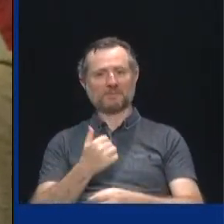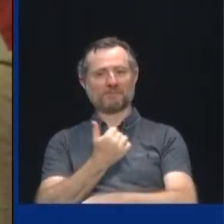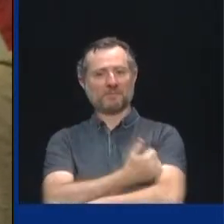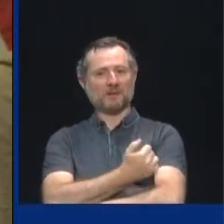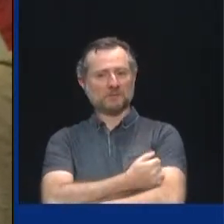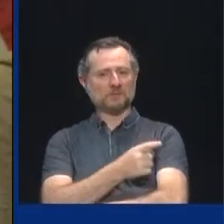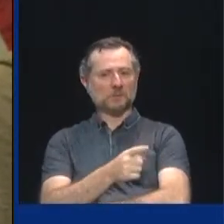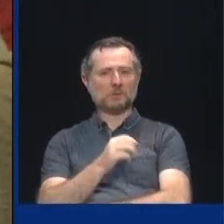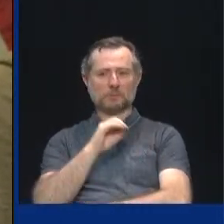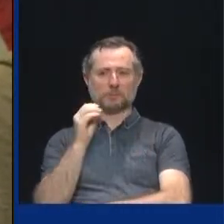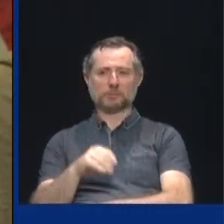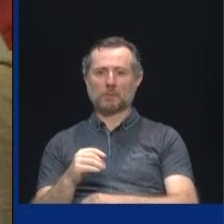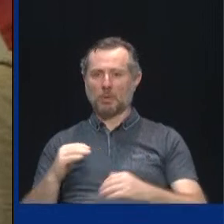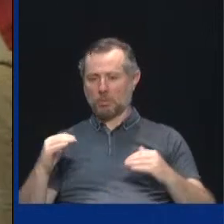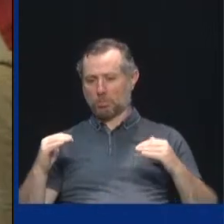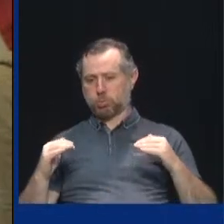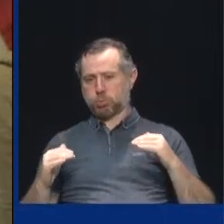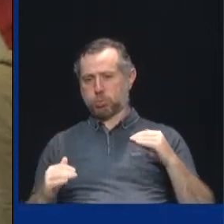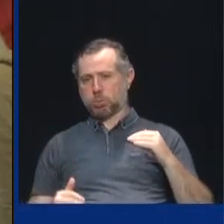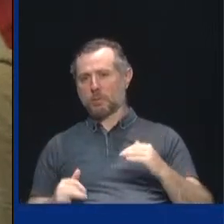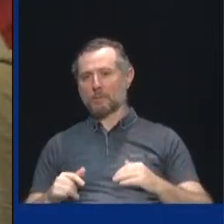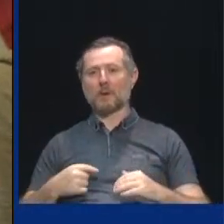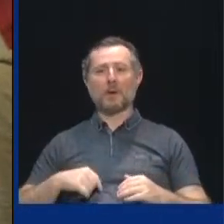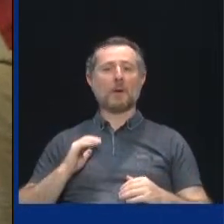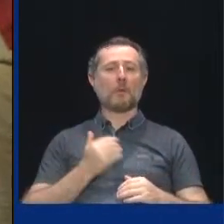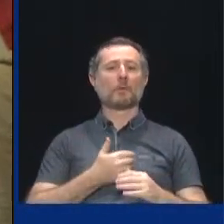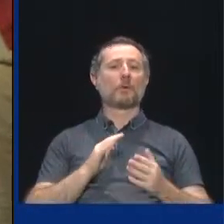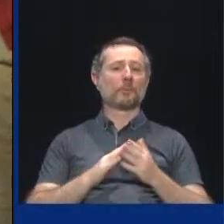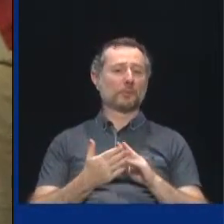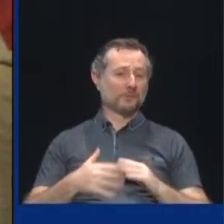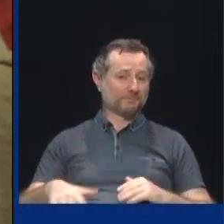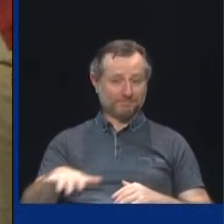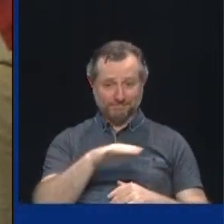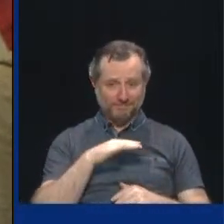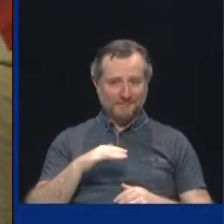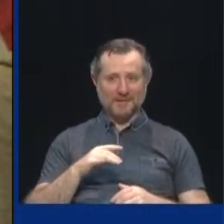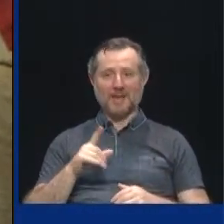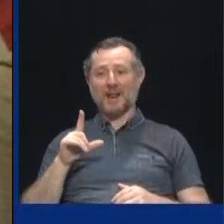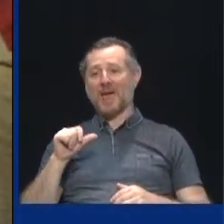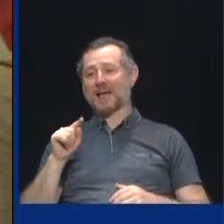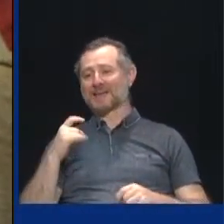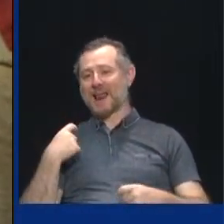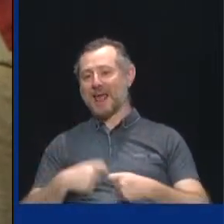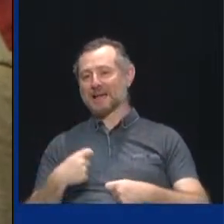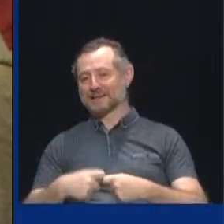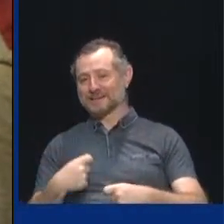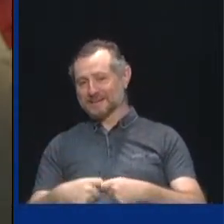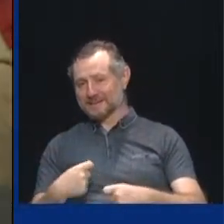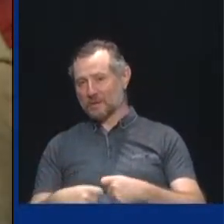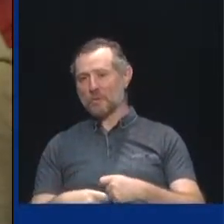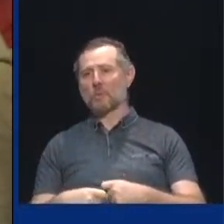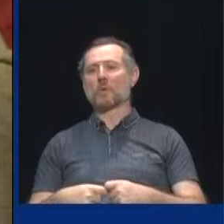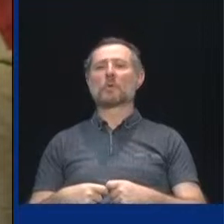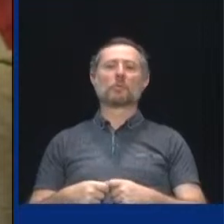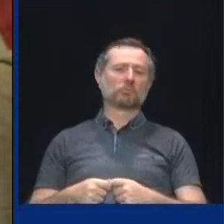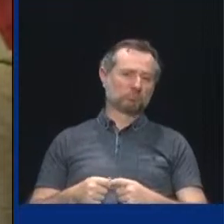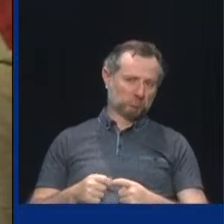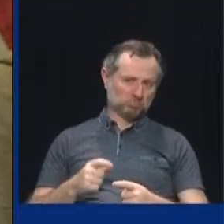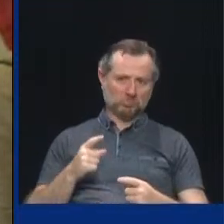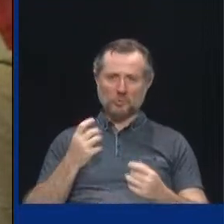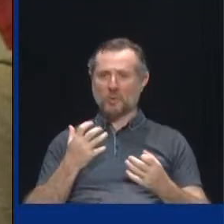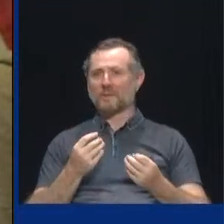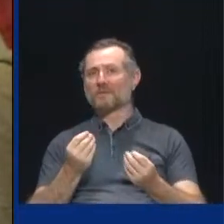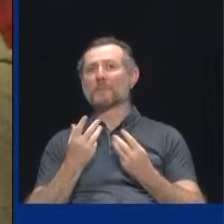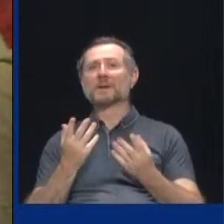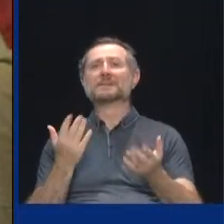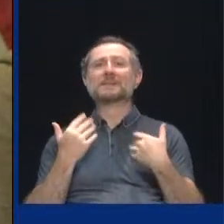But our community, Latinos, are hungry for information. Our job is to empower communities with